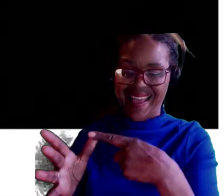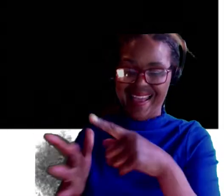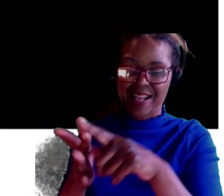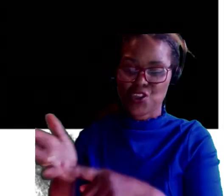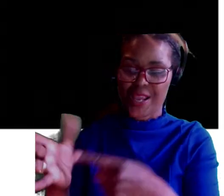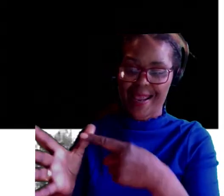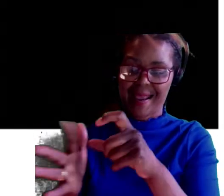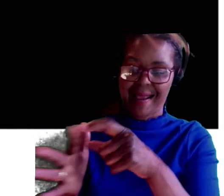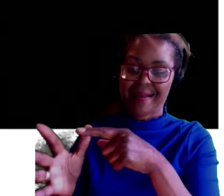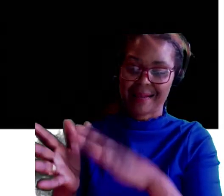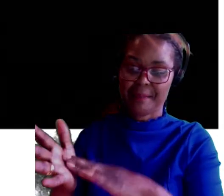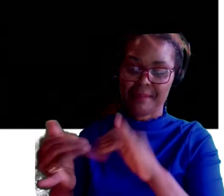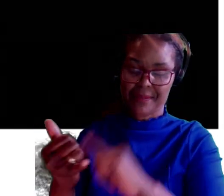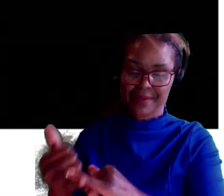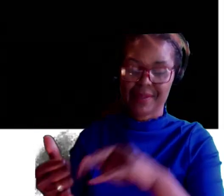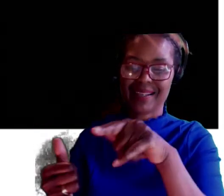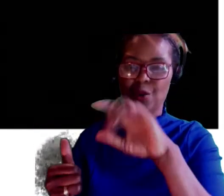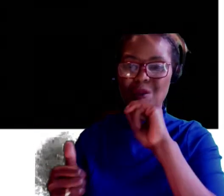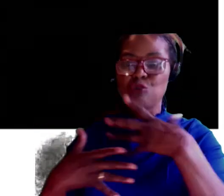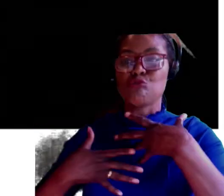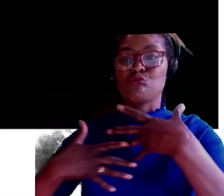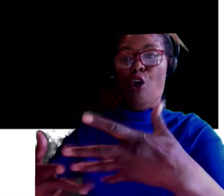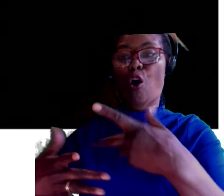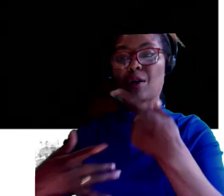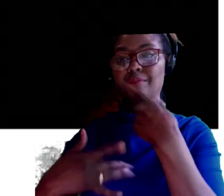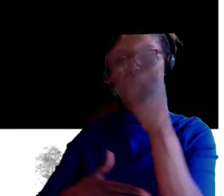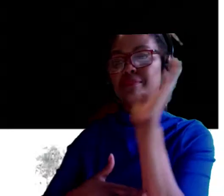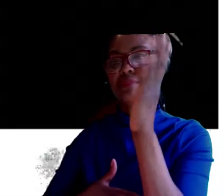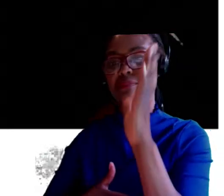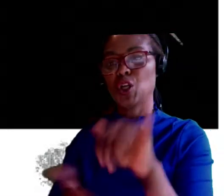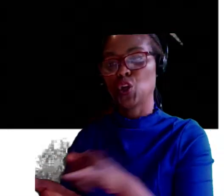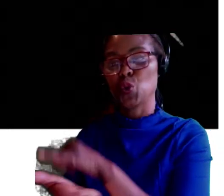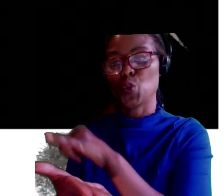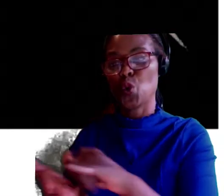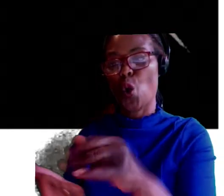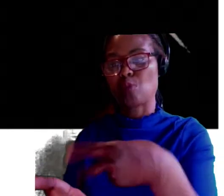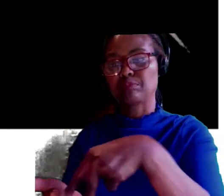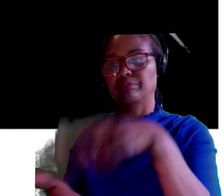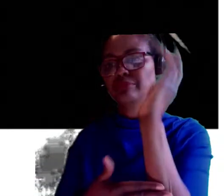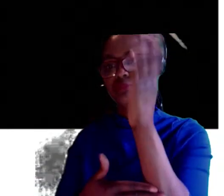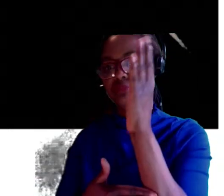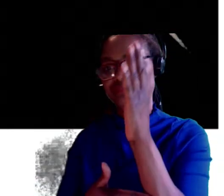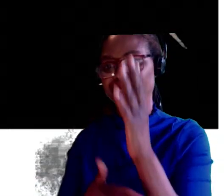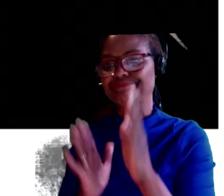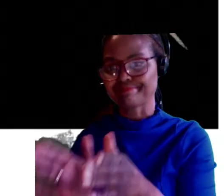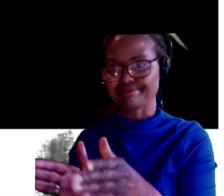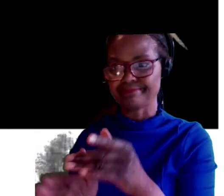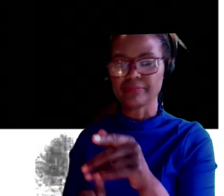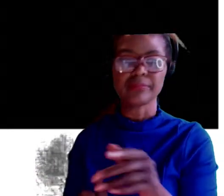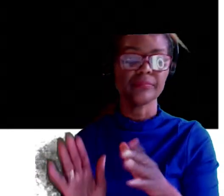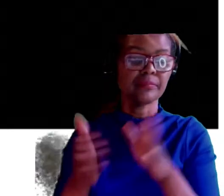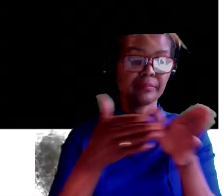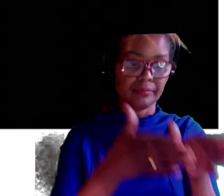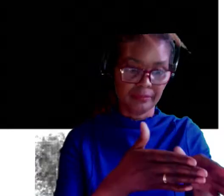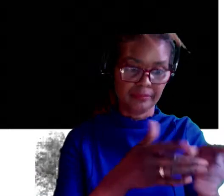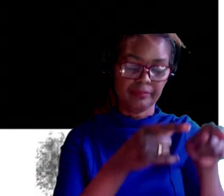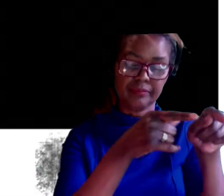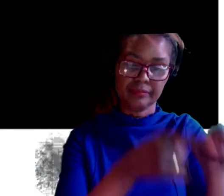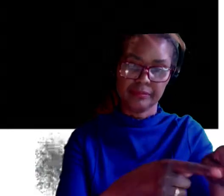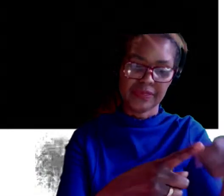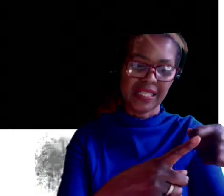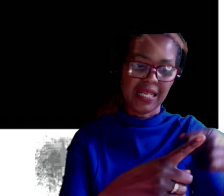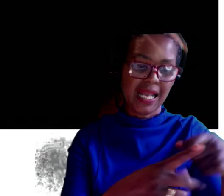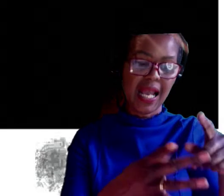Nations in New York. The other person is an activist journalist called Kai Fernando, who, despite